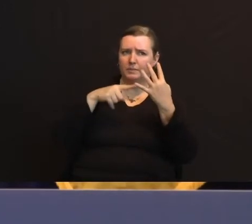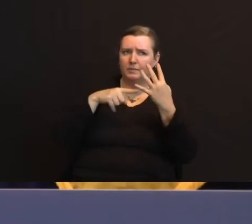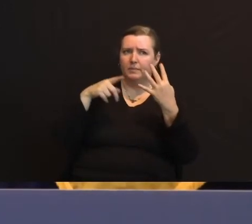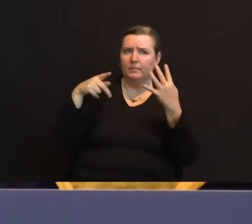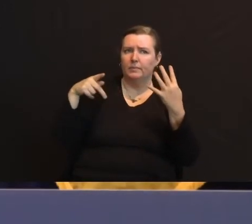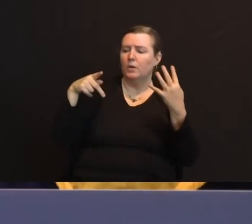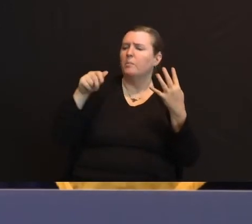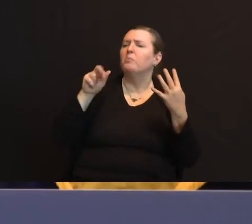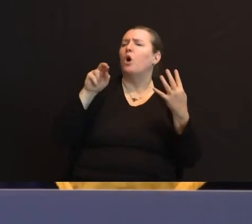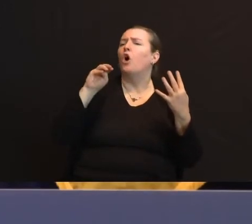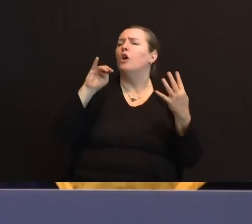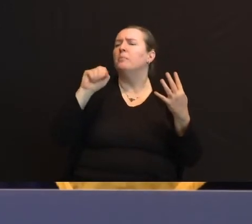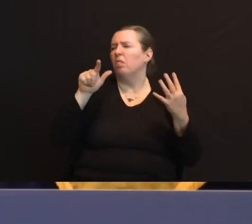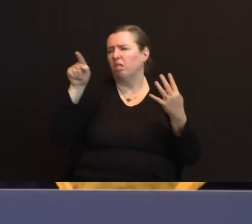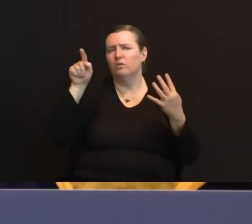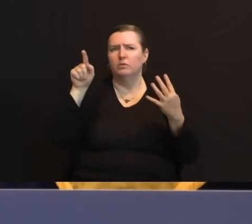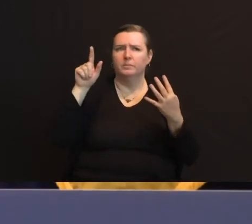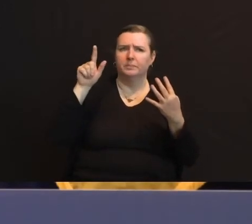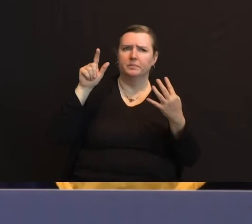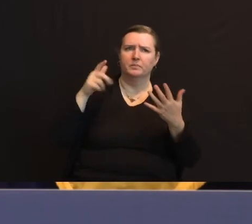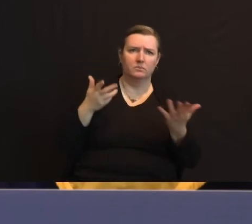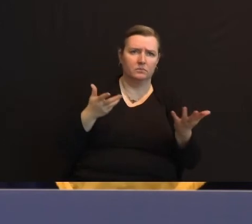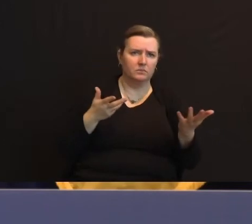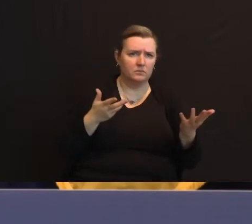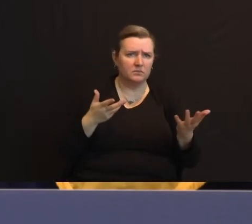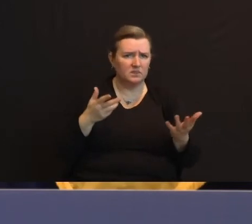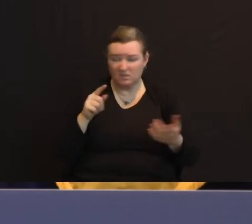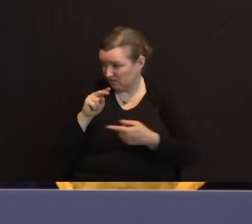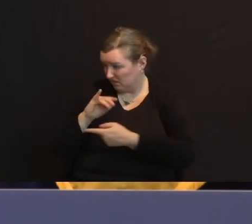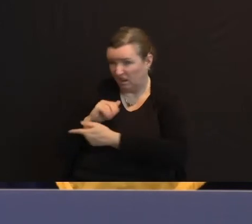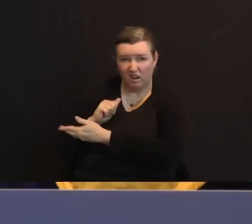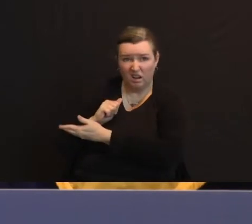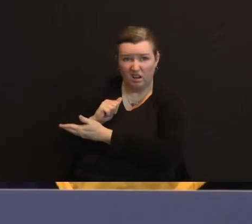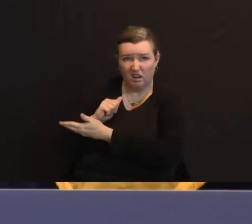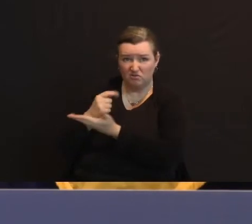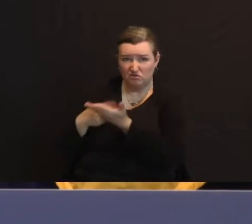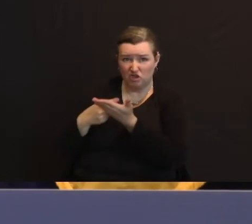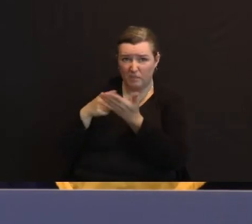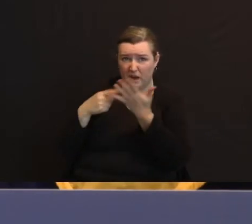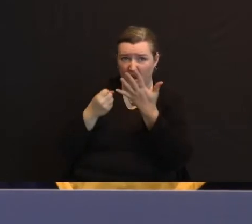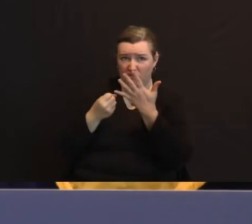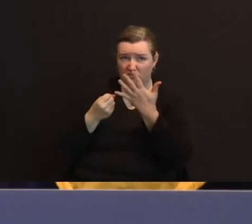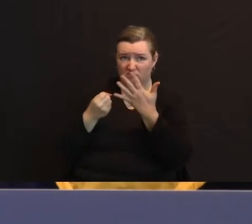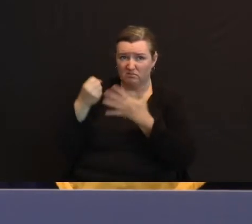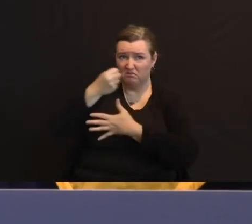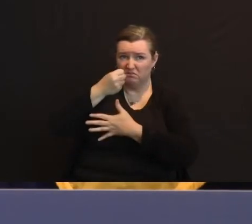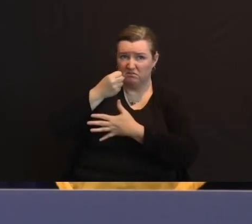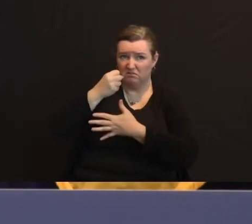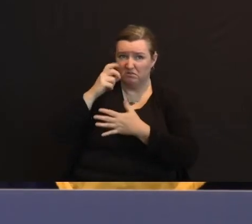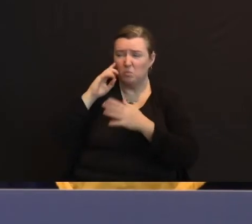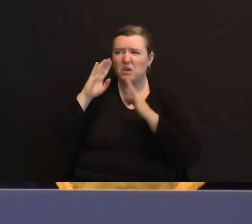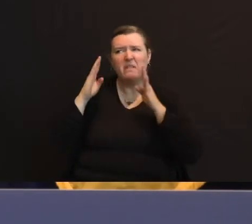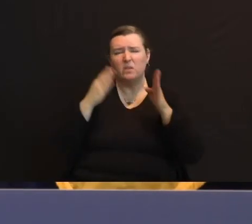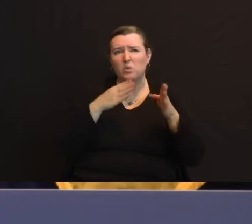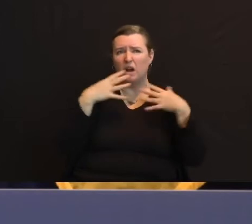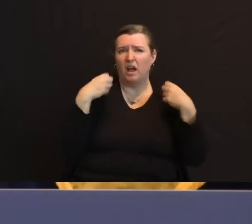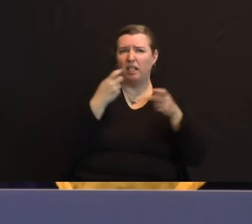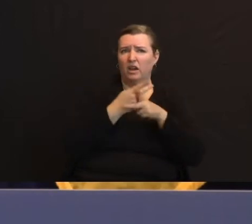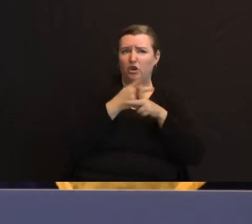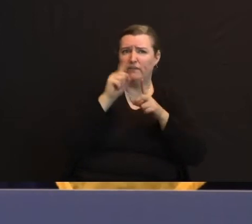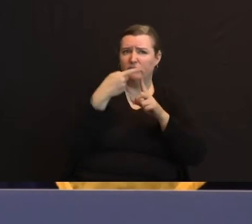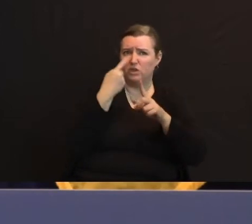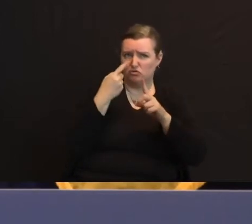Tina, unless you've got any new wrinkle on the priority and the distribution, I think we are where we are. And I think what we're probably going to do, this